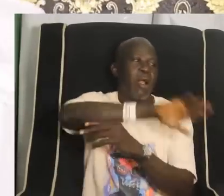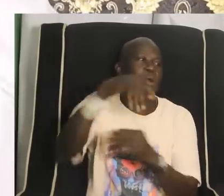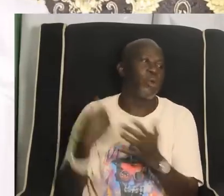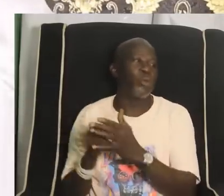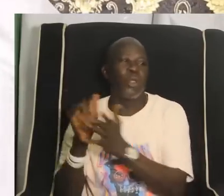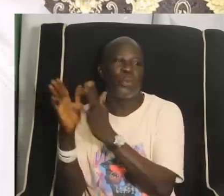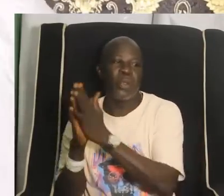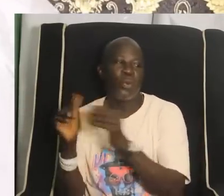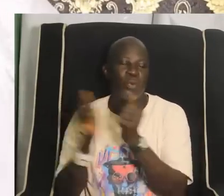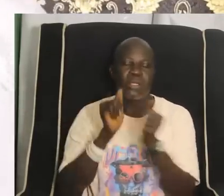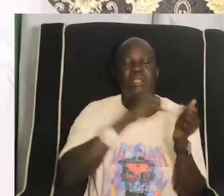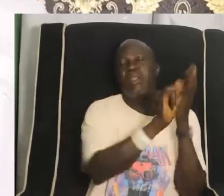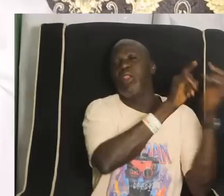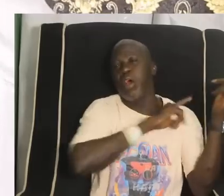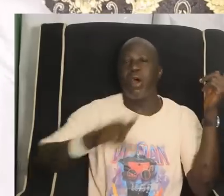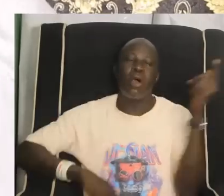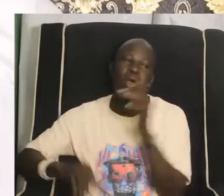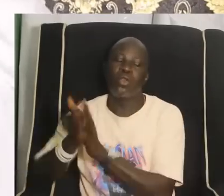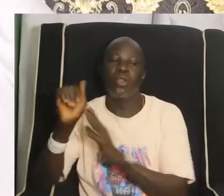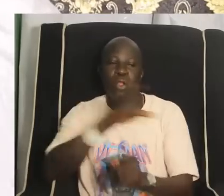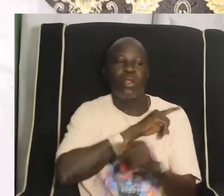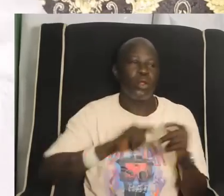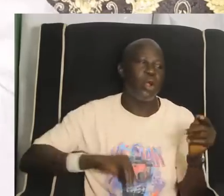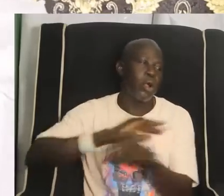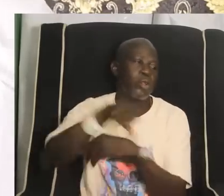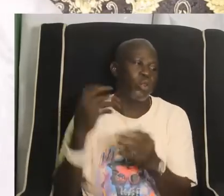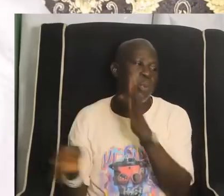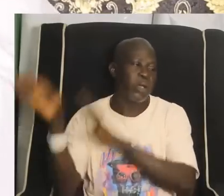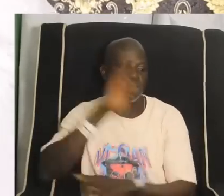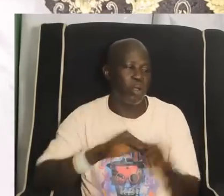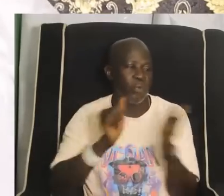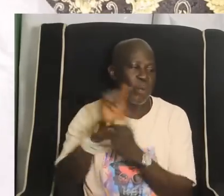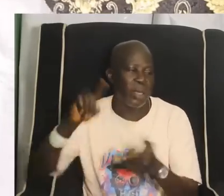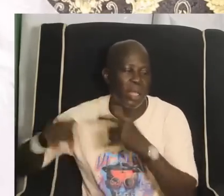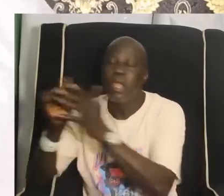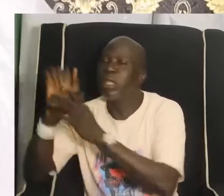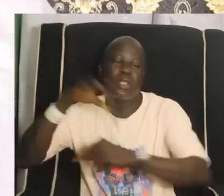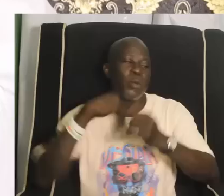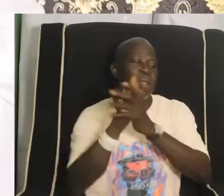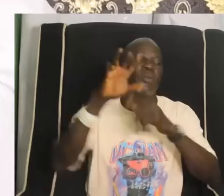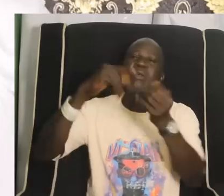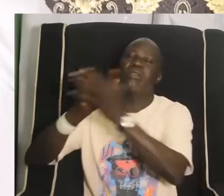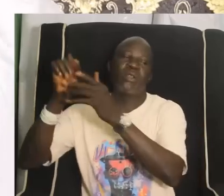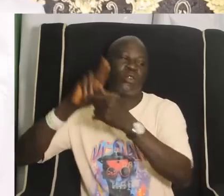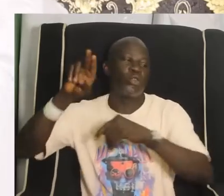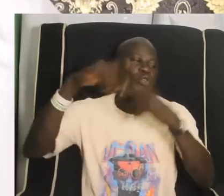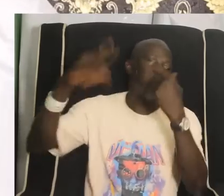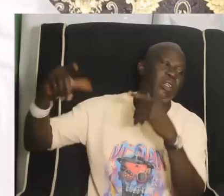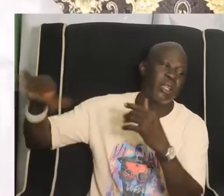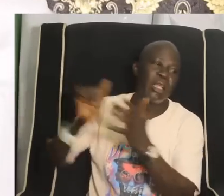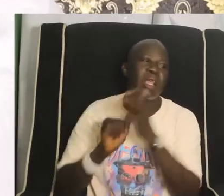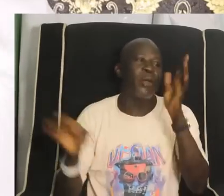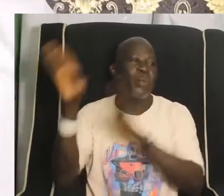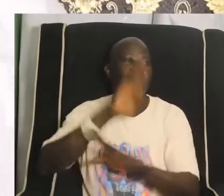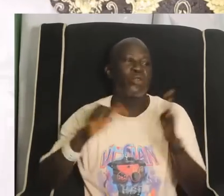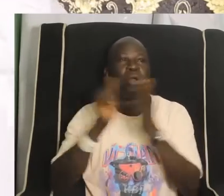You pray with zeal. Oh, wow. Oh, no. Oh, boy, day. Battle abundant. Two months on the day. That make one useless. Oh, boy,